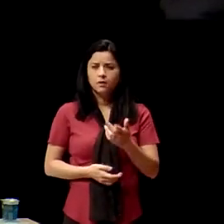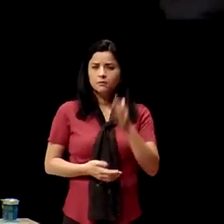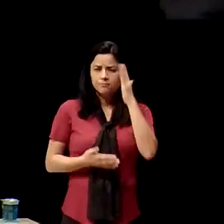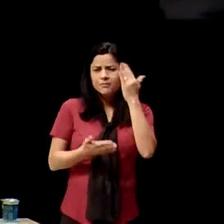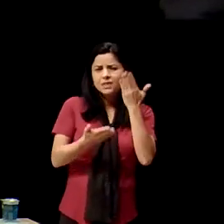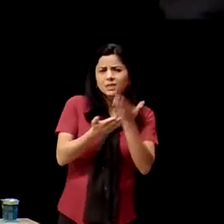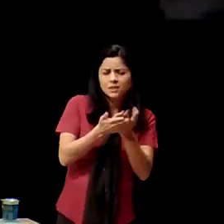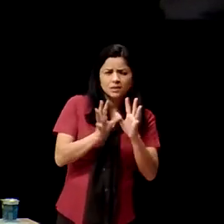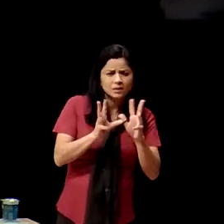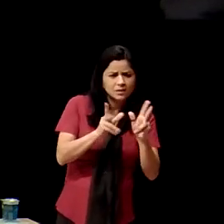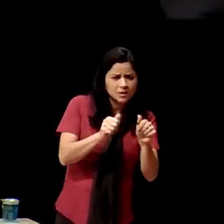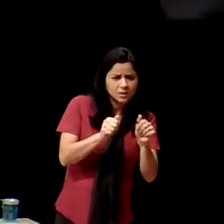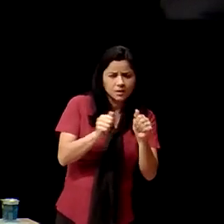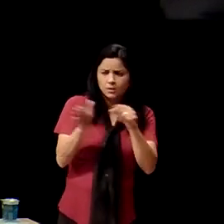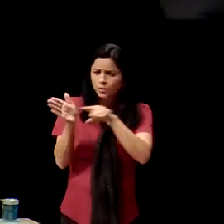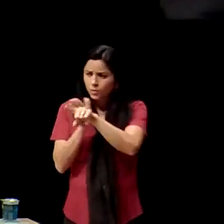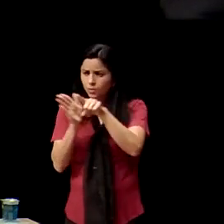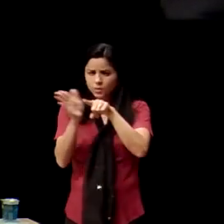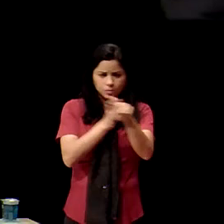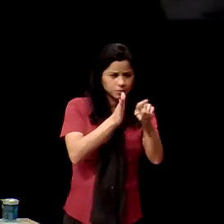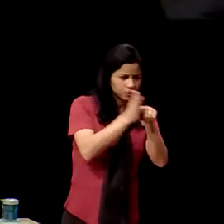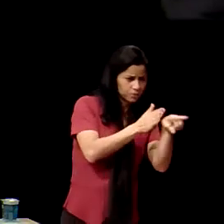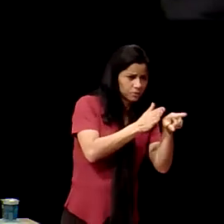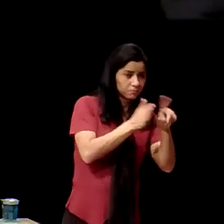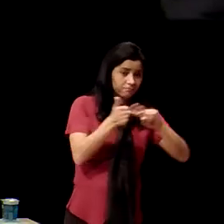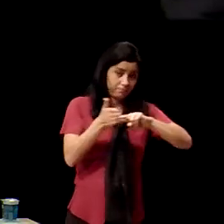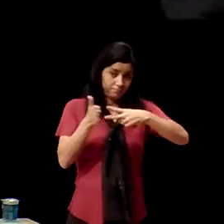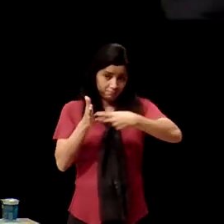que todas as perguntas significativas.